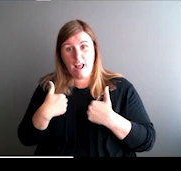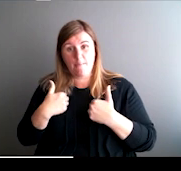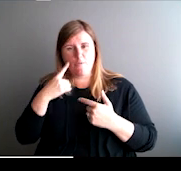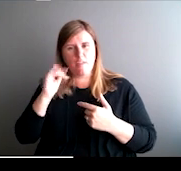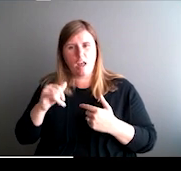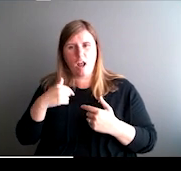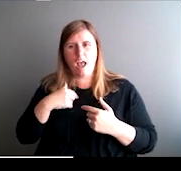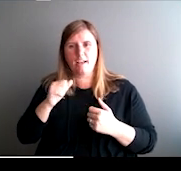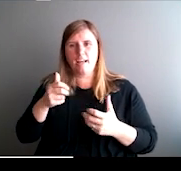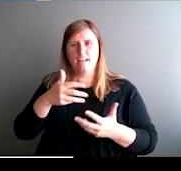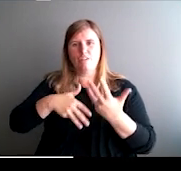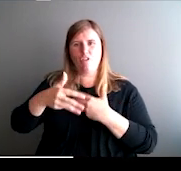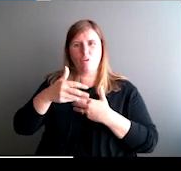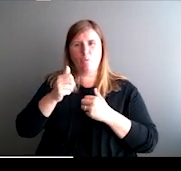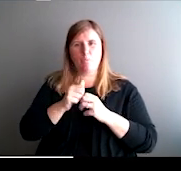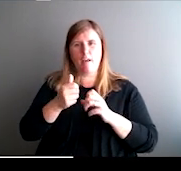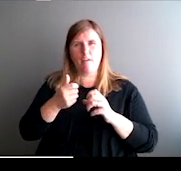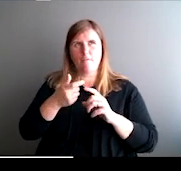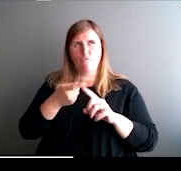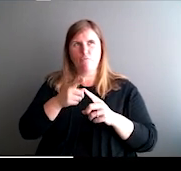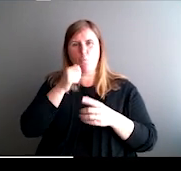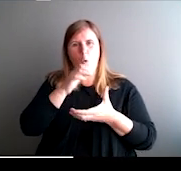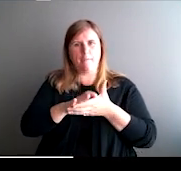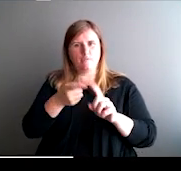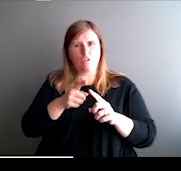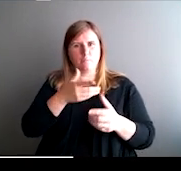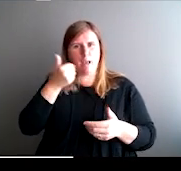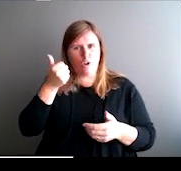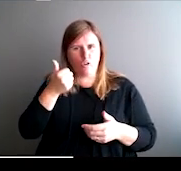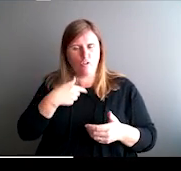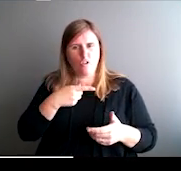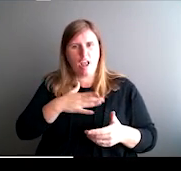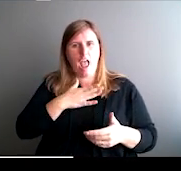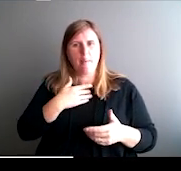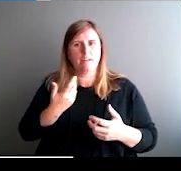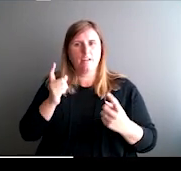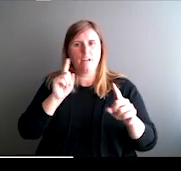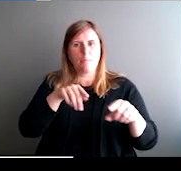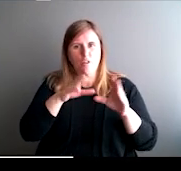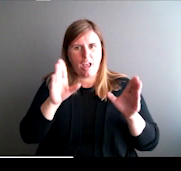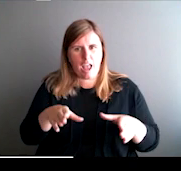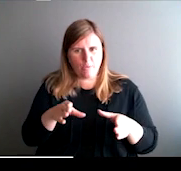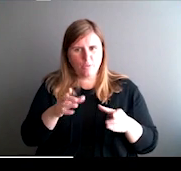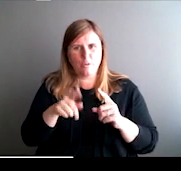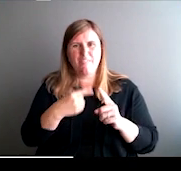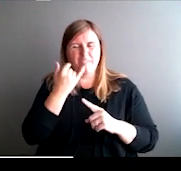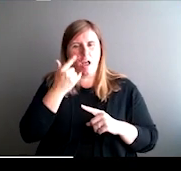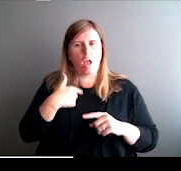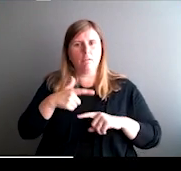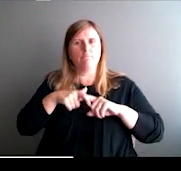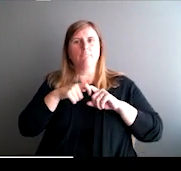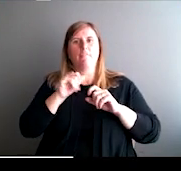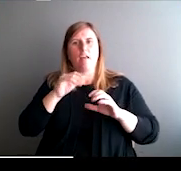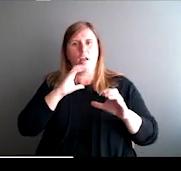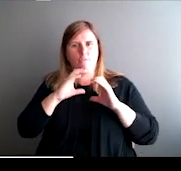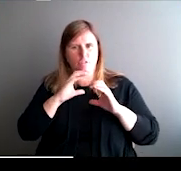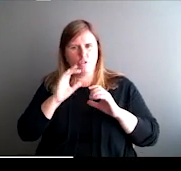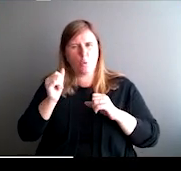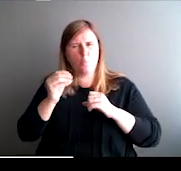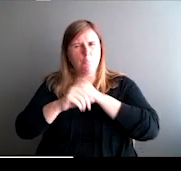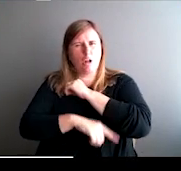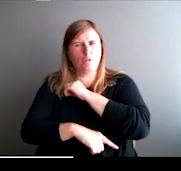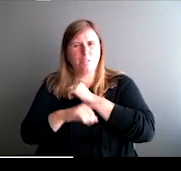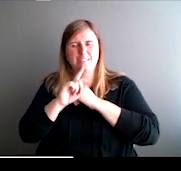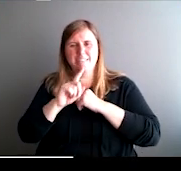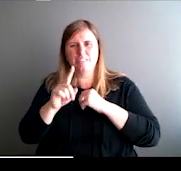interact with my wife's friends a little more readily. They're happier to have me at their house and that kind of thing. So punishment